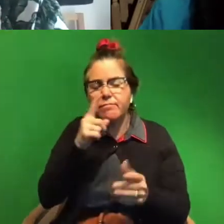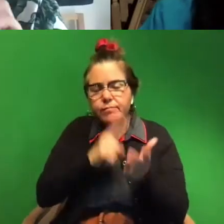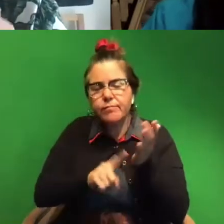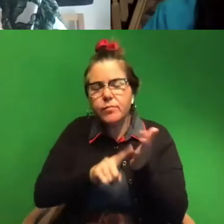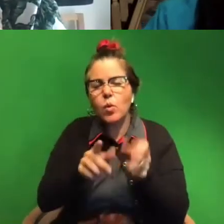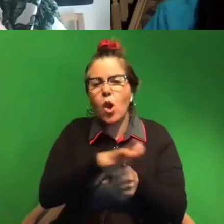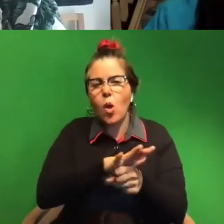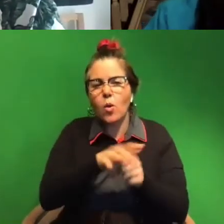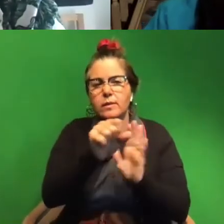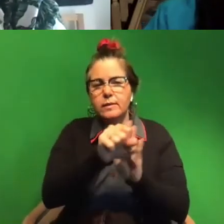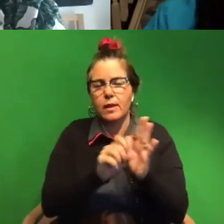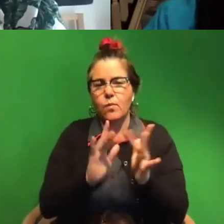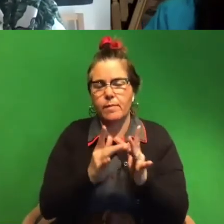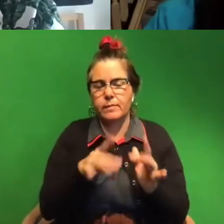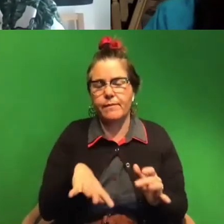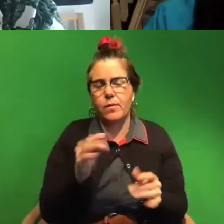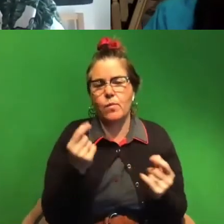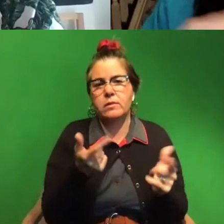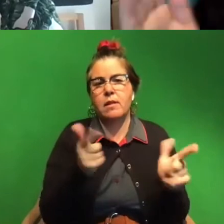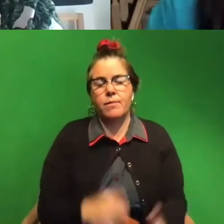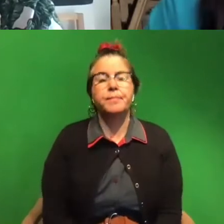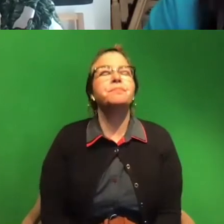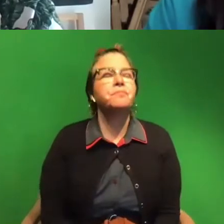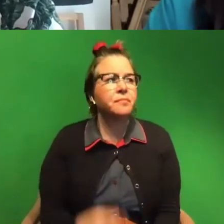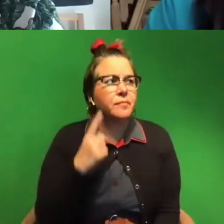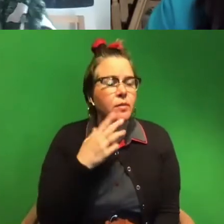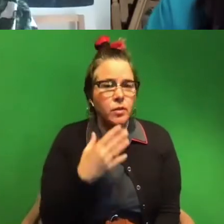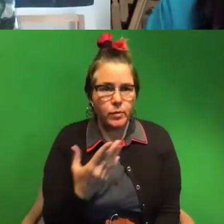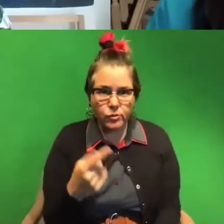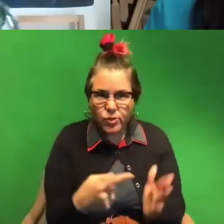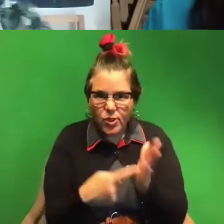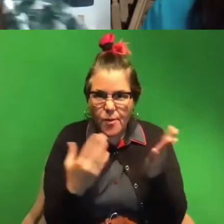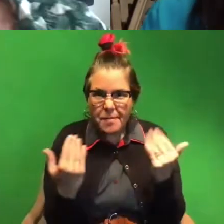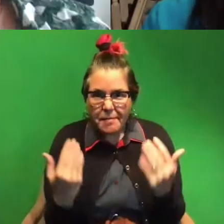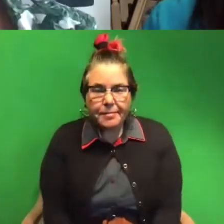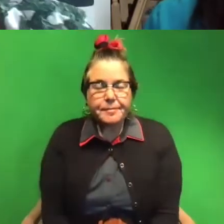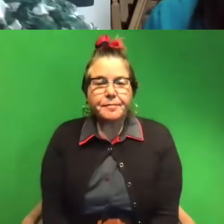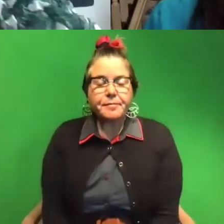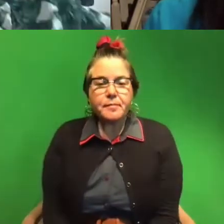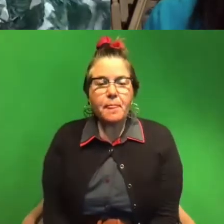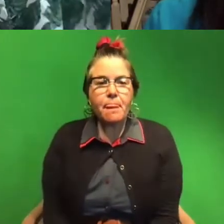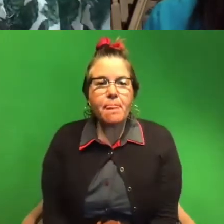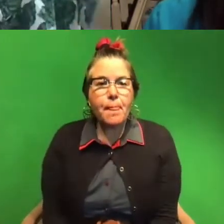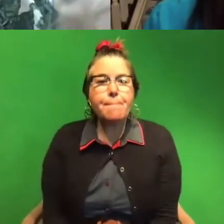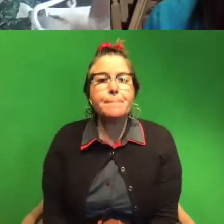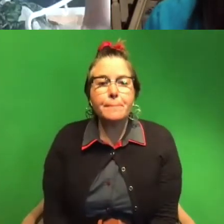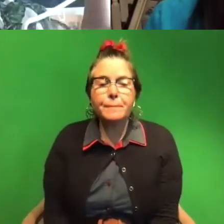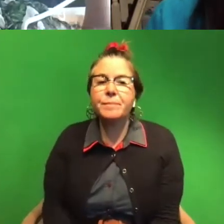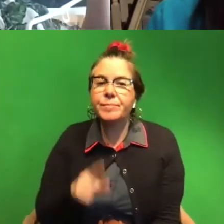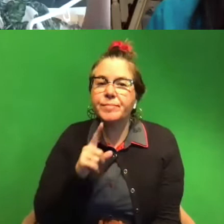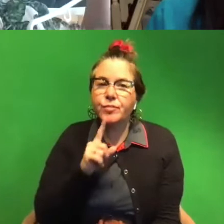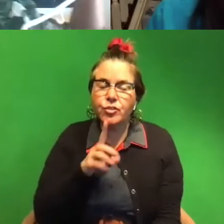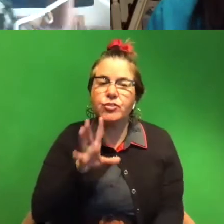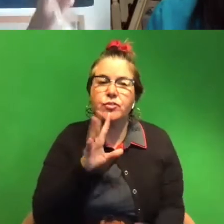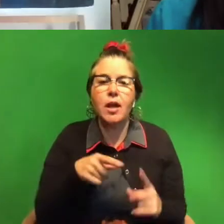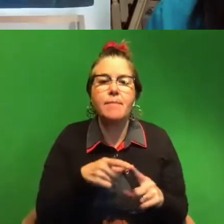state websites. Sounds good. Thanks. All right. Do you want to show us one of your objects? Sure. So we were talking about this species